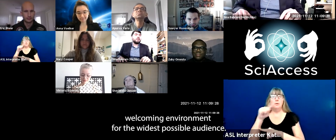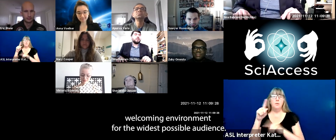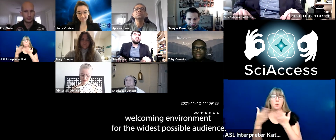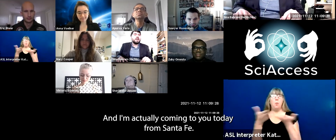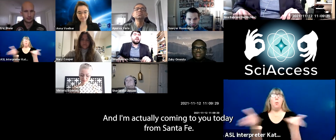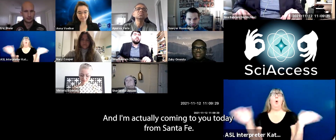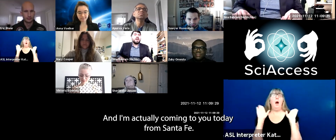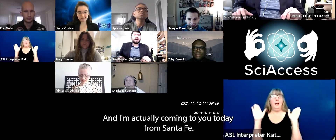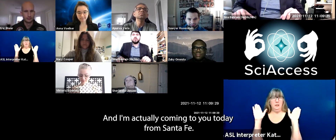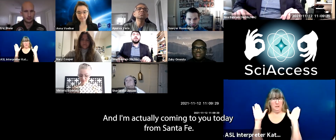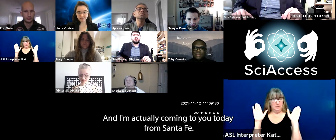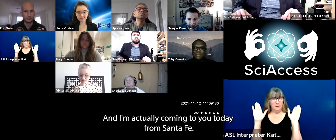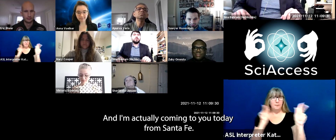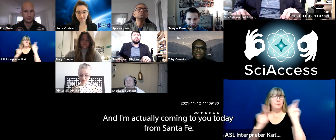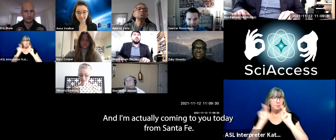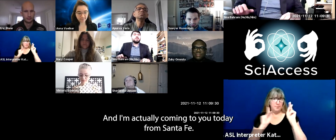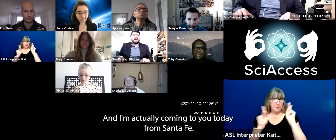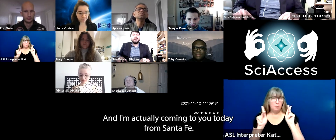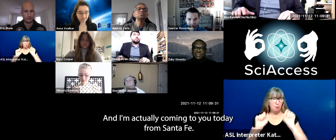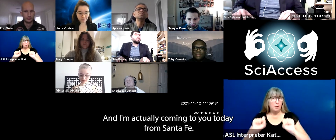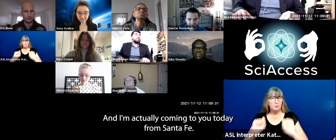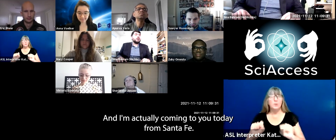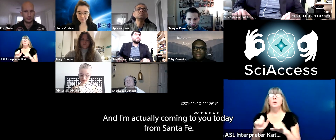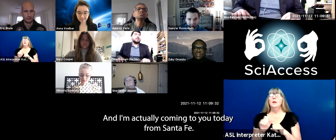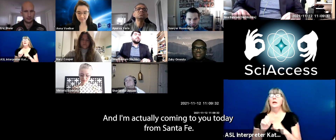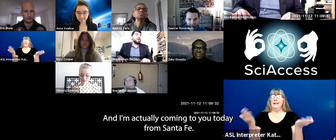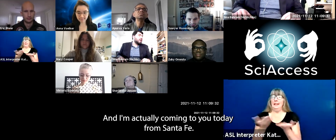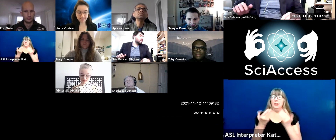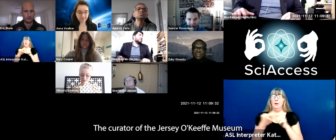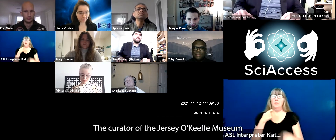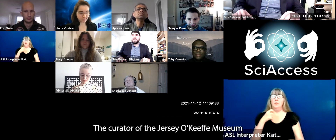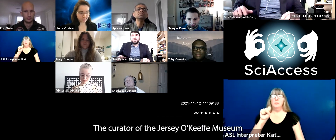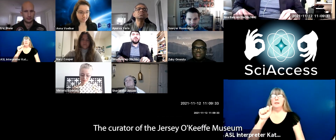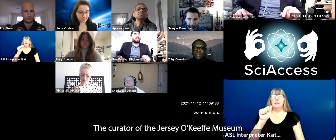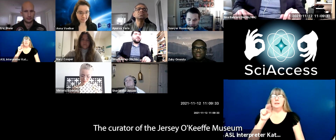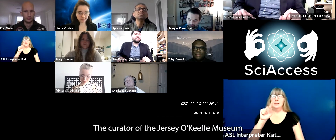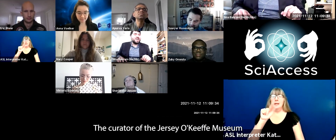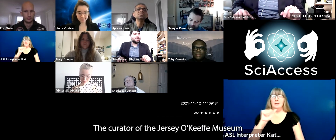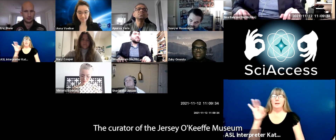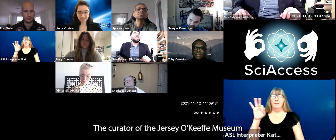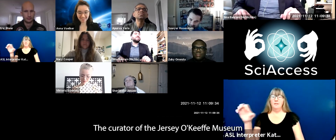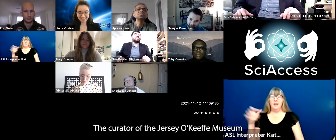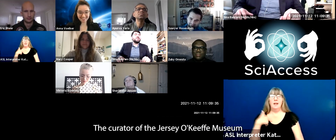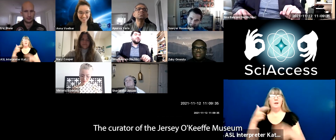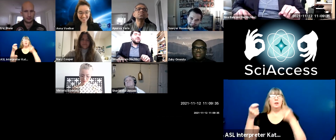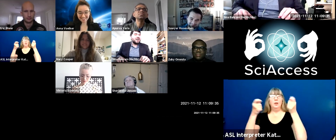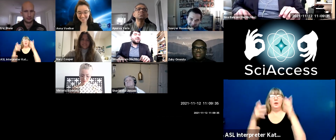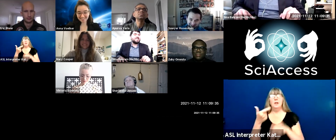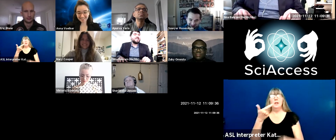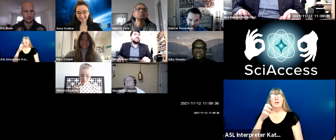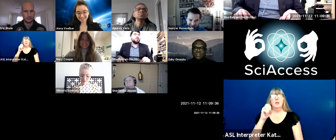possible audience. And I'm actually coming to you today from Santa Fe. The curator of the Georgia O'Keeffe